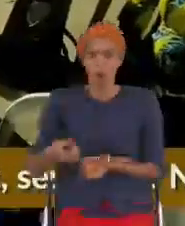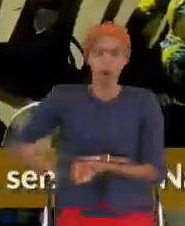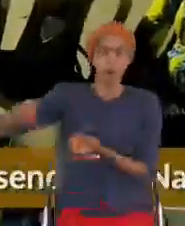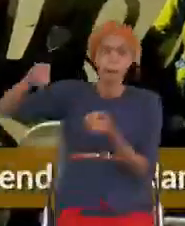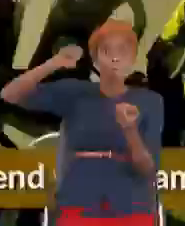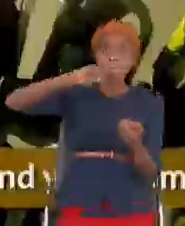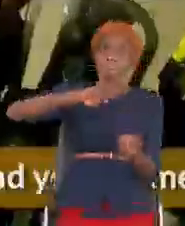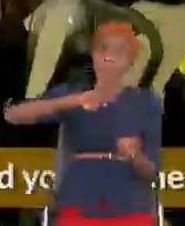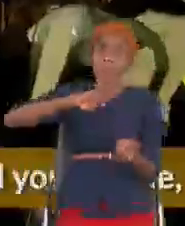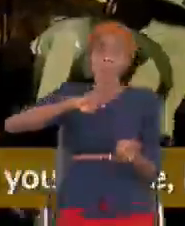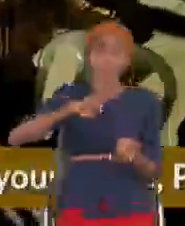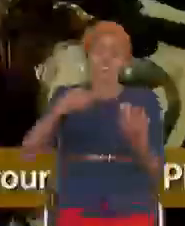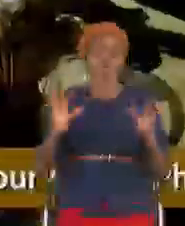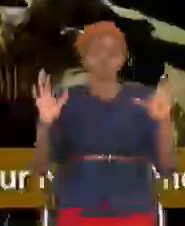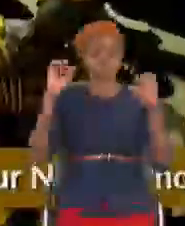I told you,